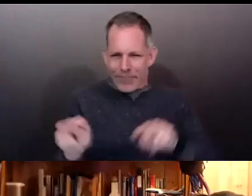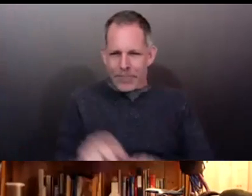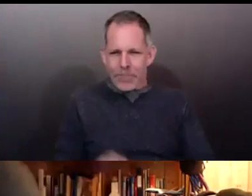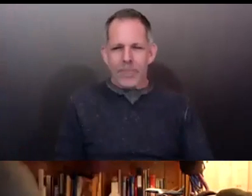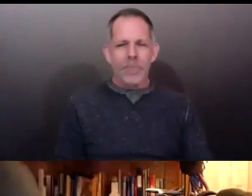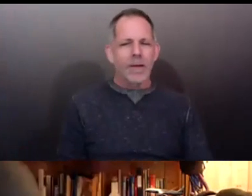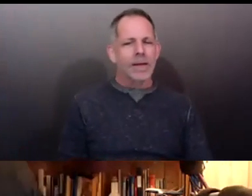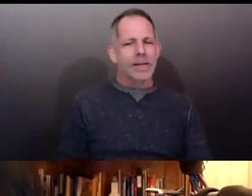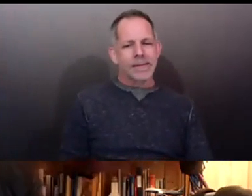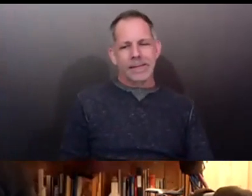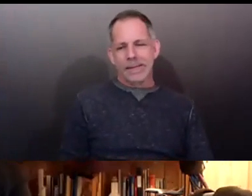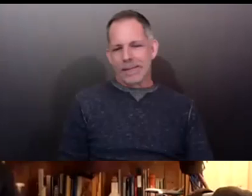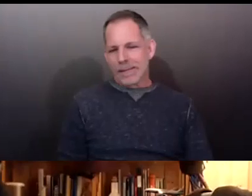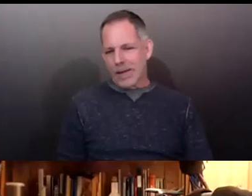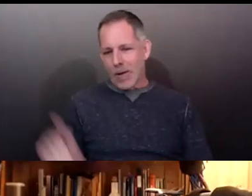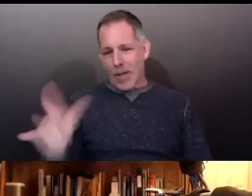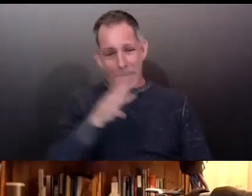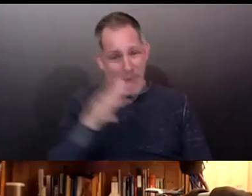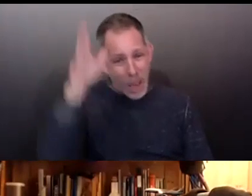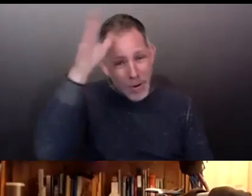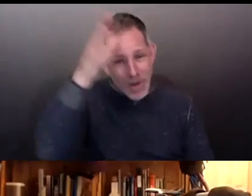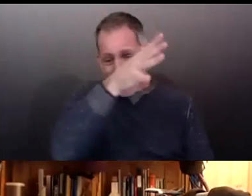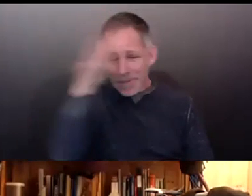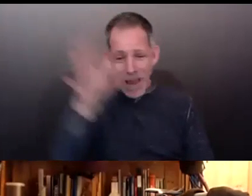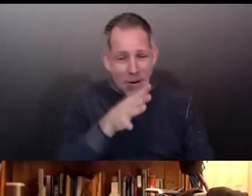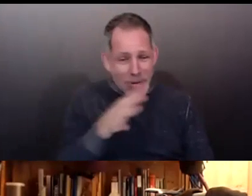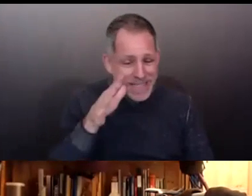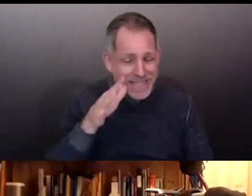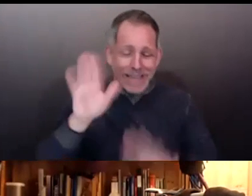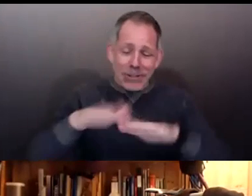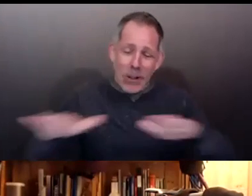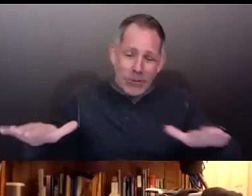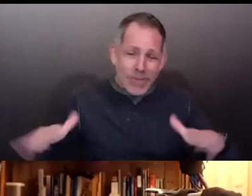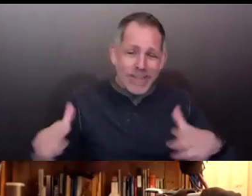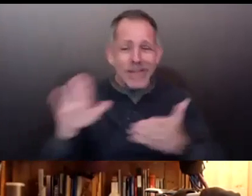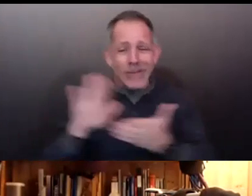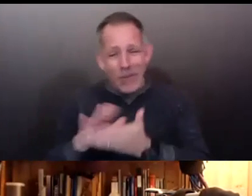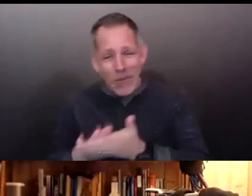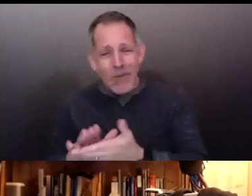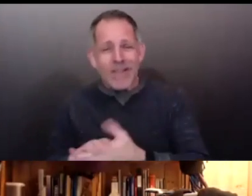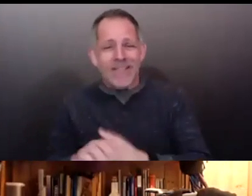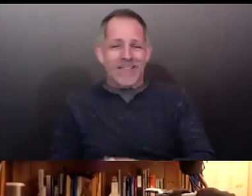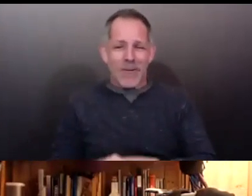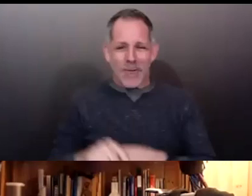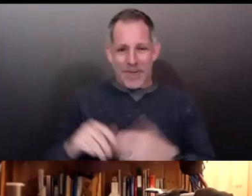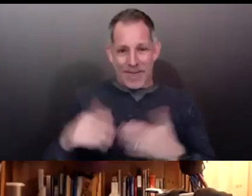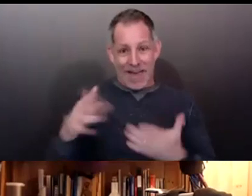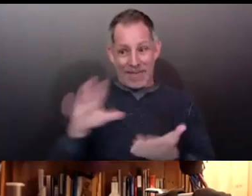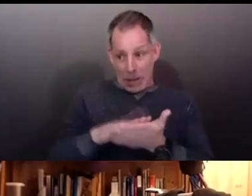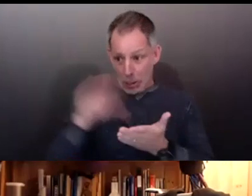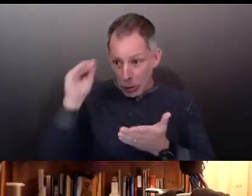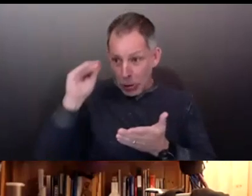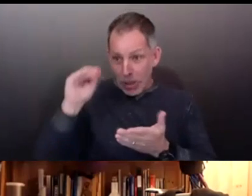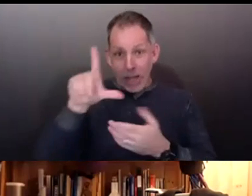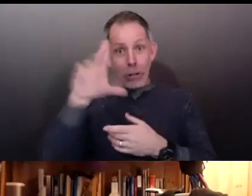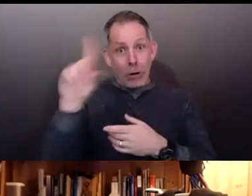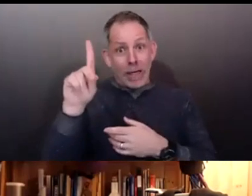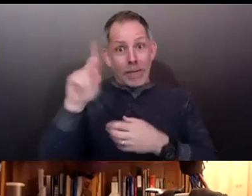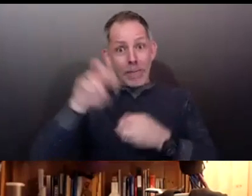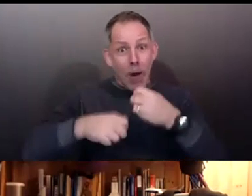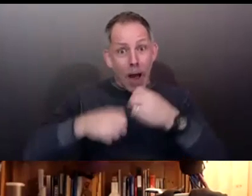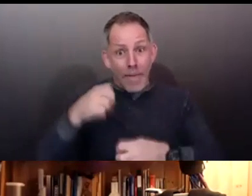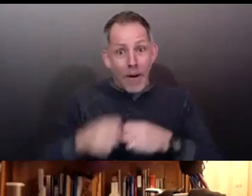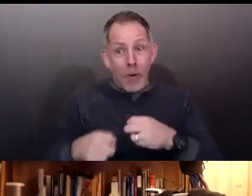and guardians of students of whatever age, if your child is having learning problems with the remote modality, or unable to